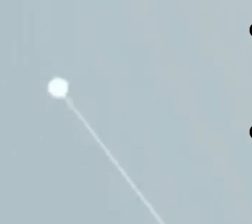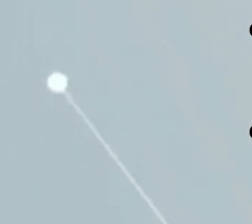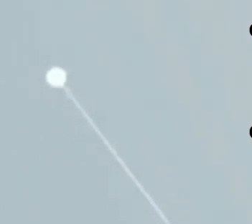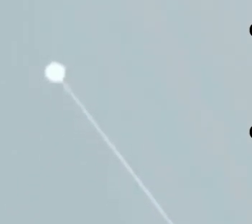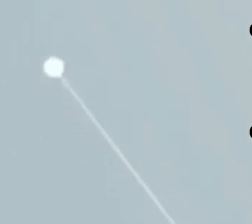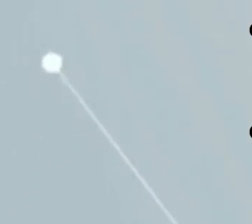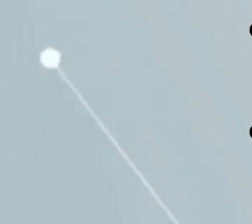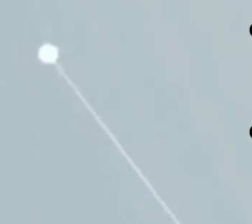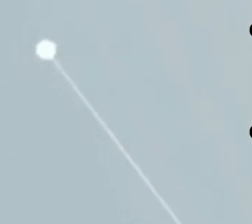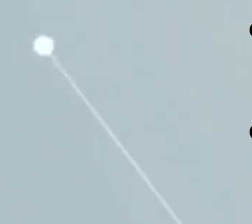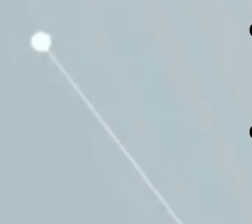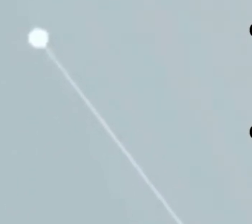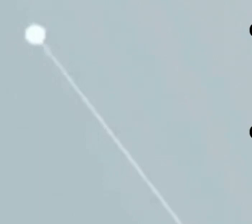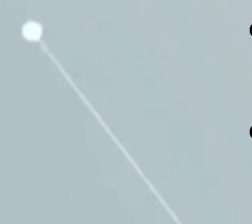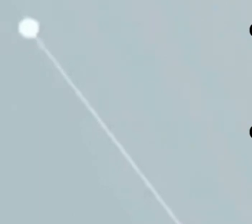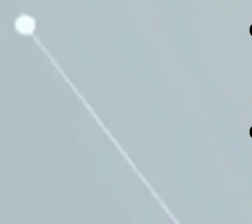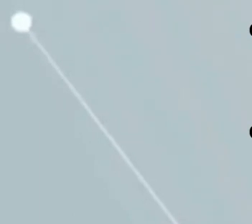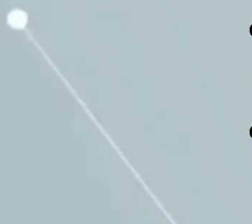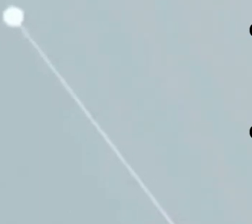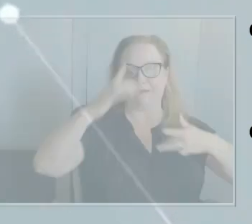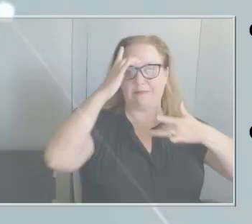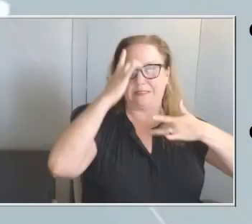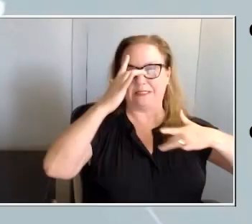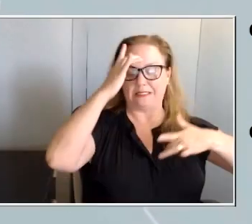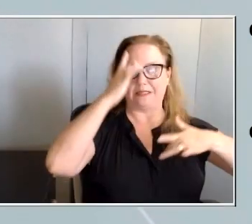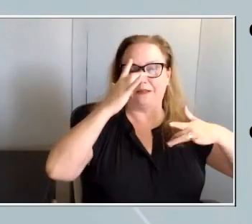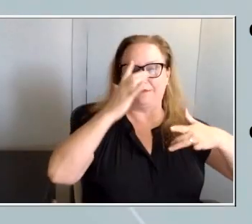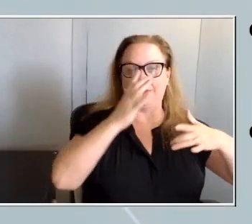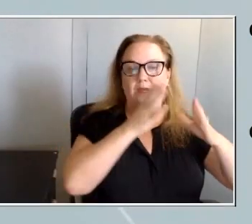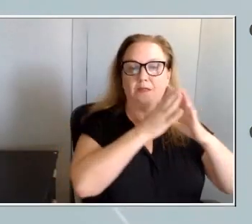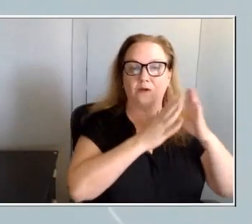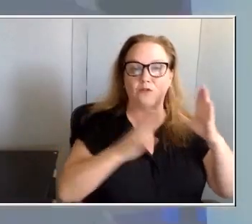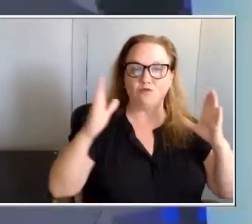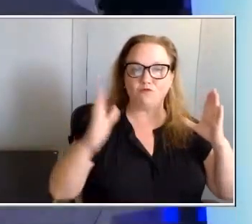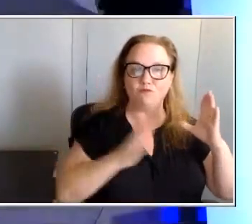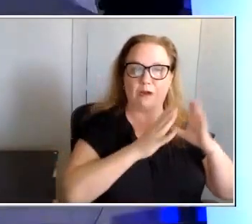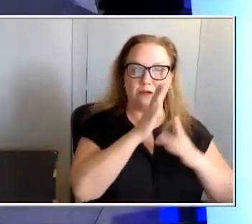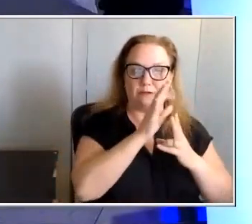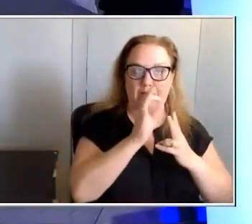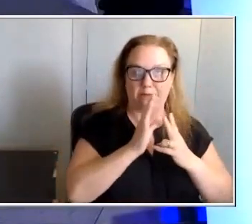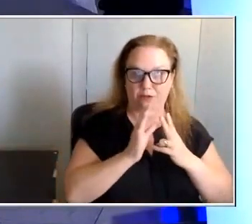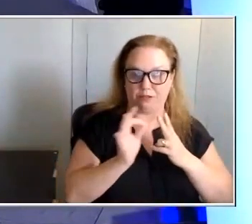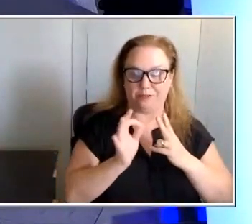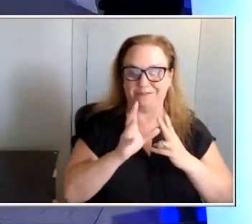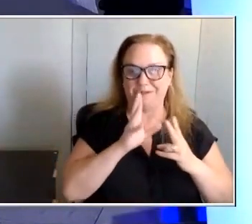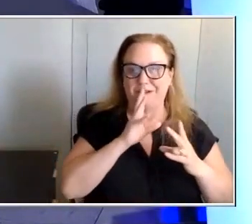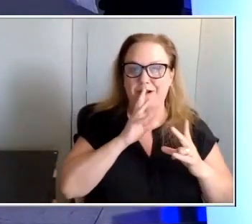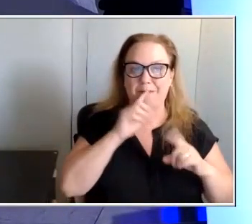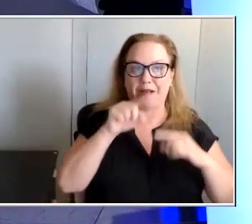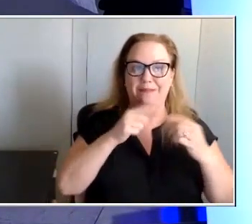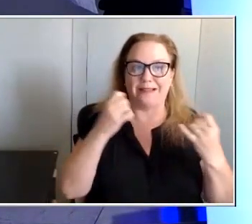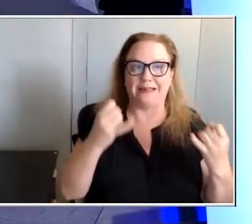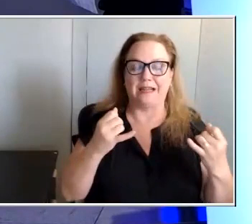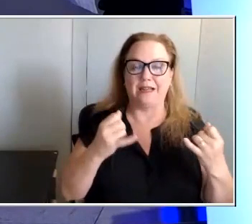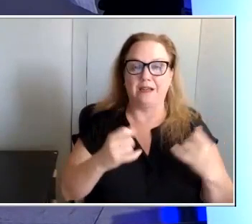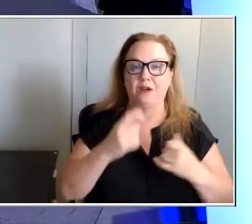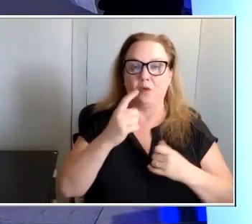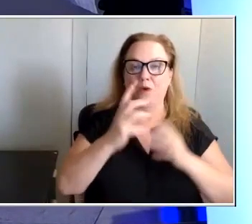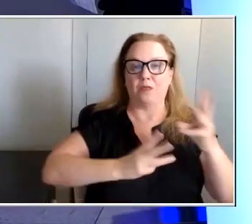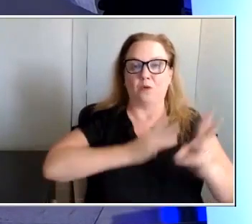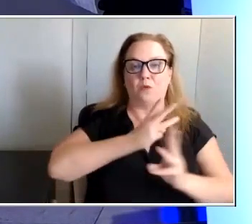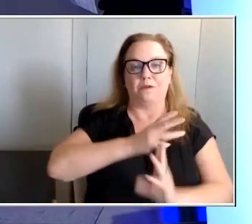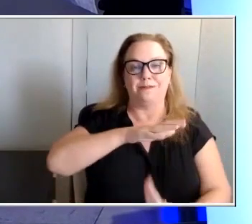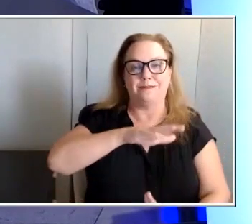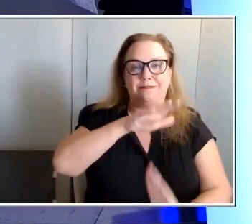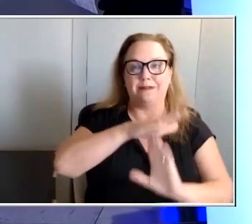kinds of diseases. There are a range of options, and today we're going to have that conversation. We have one of the world's top doctors